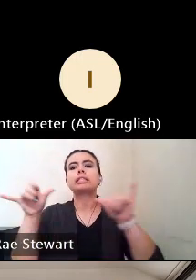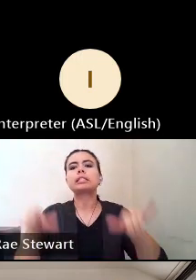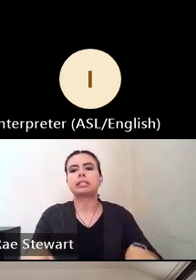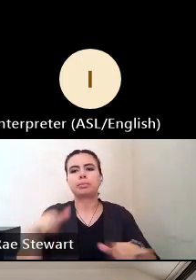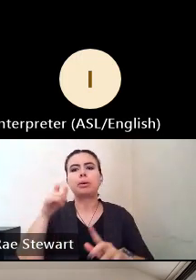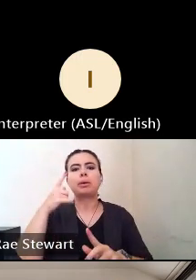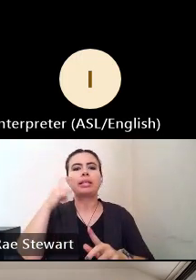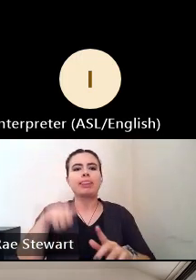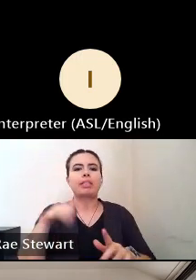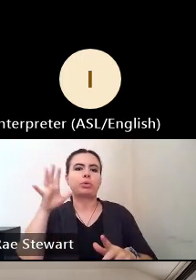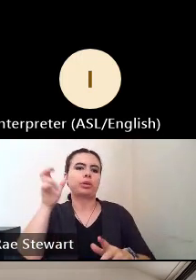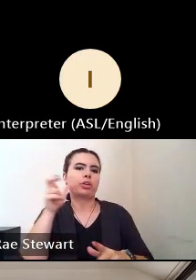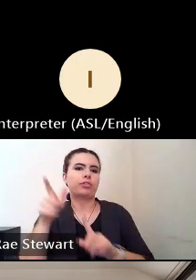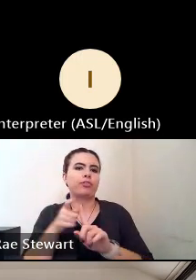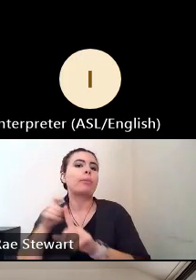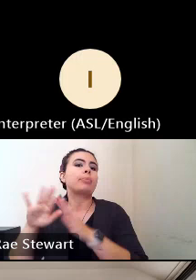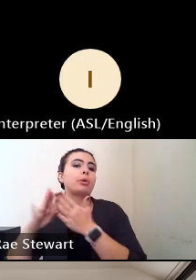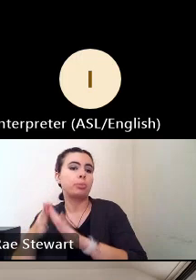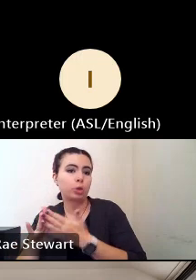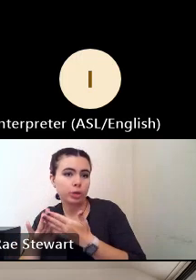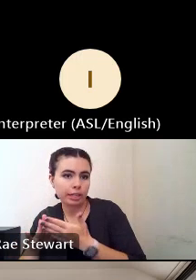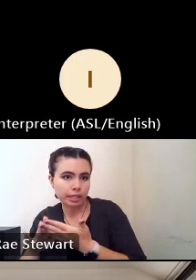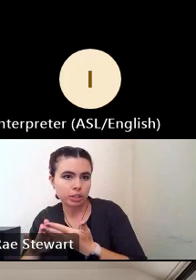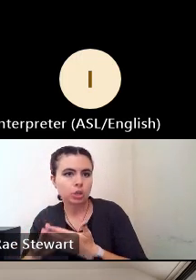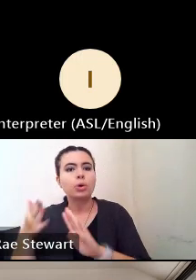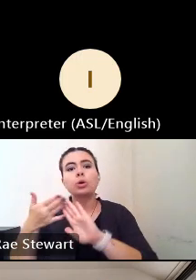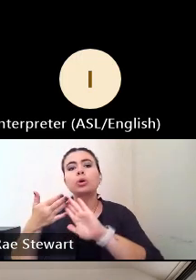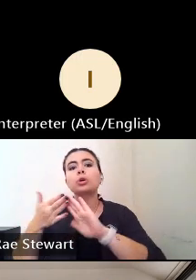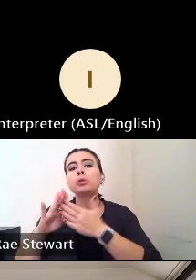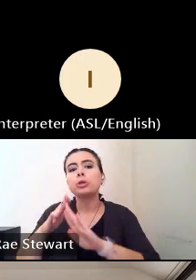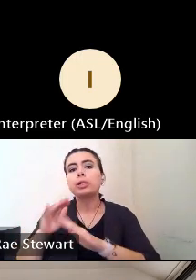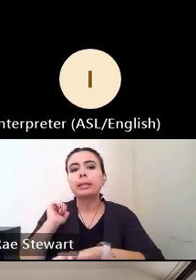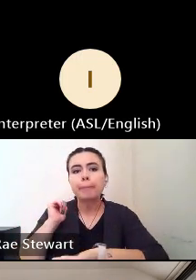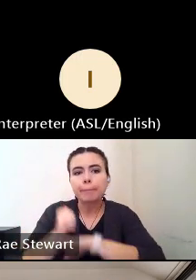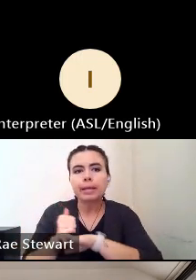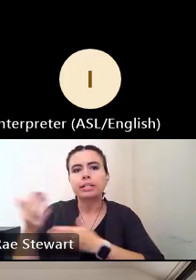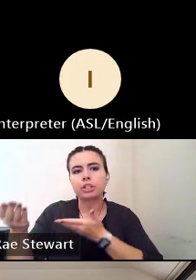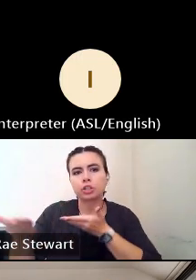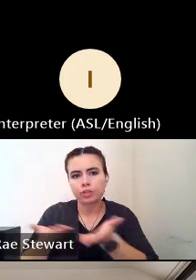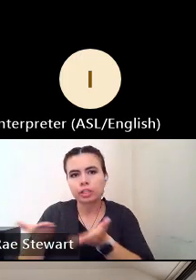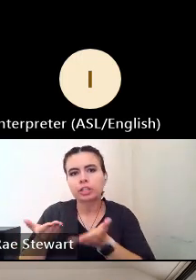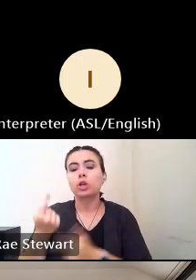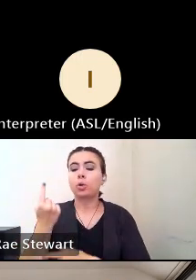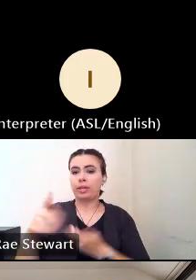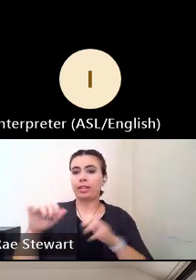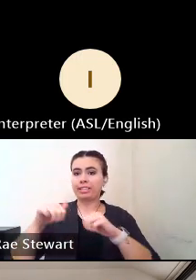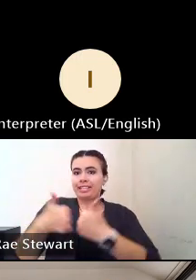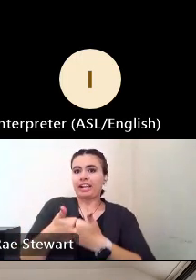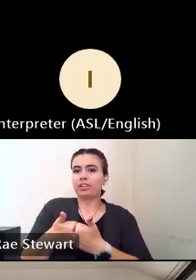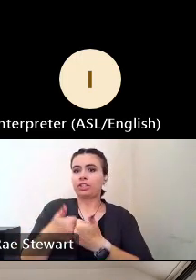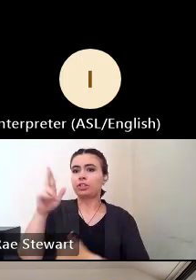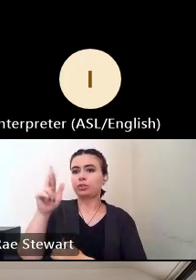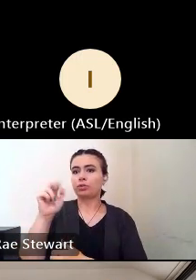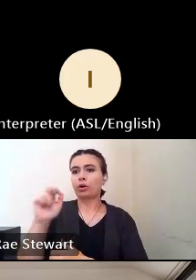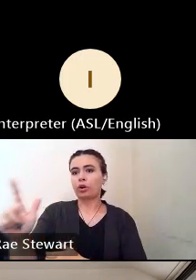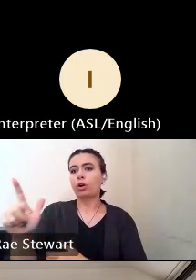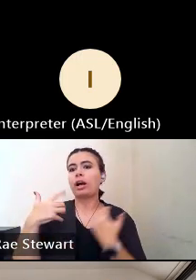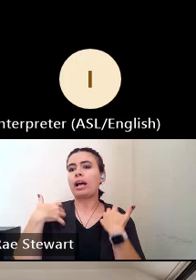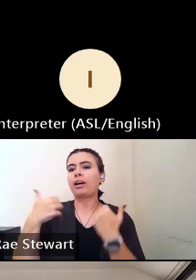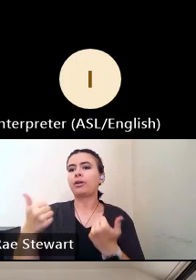and community-based services, right? Thinking about how there's one of the challenges in rural health is transportation. So how do we